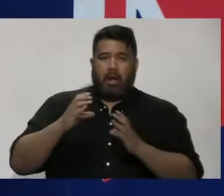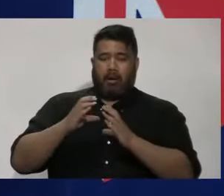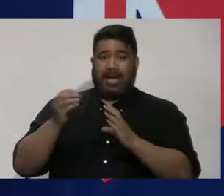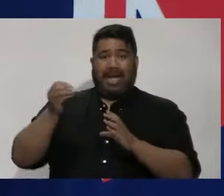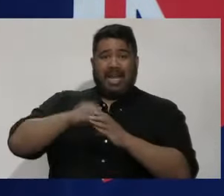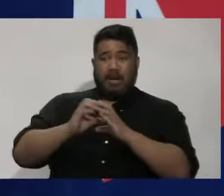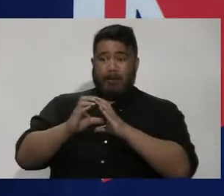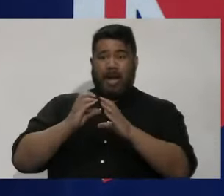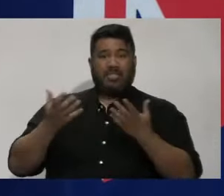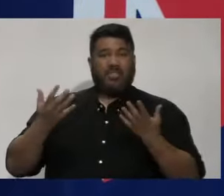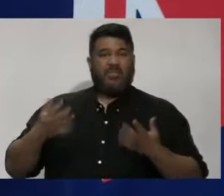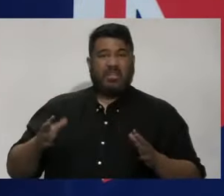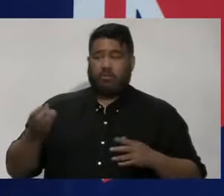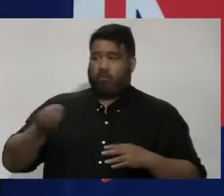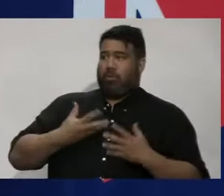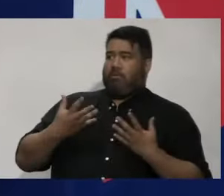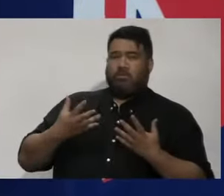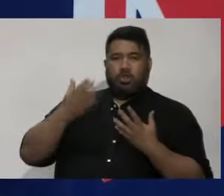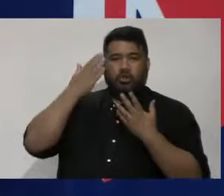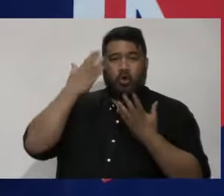health. Do Cabinet